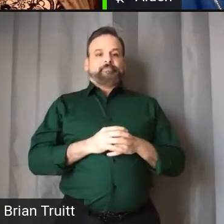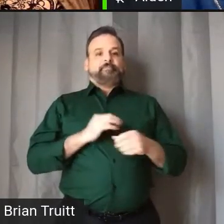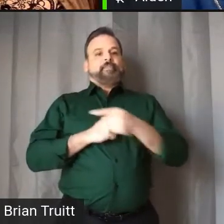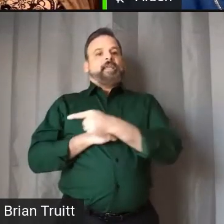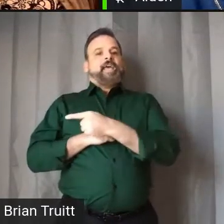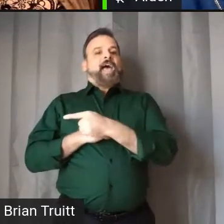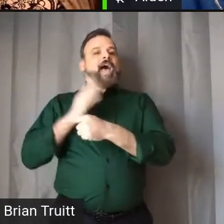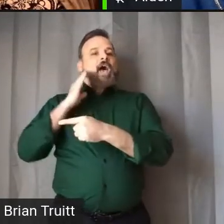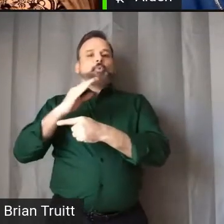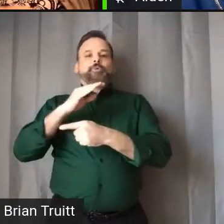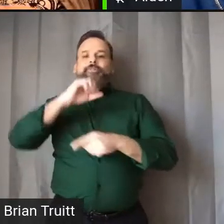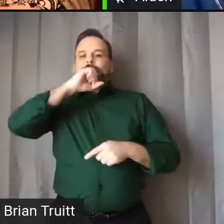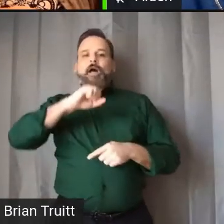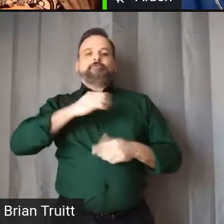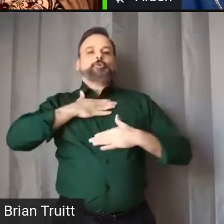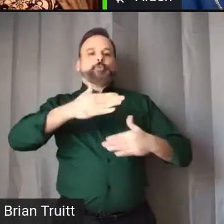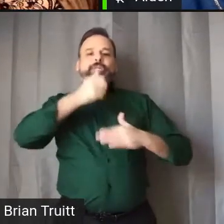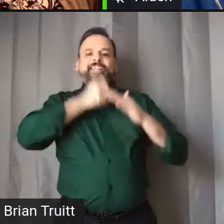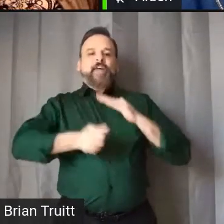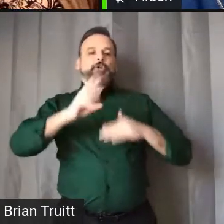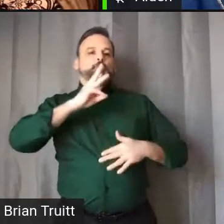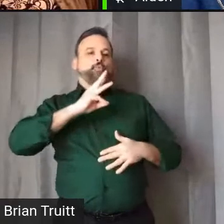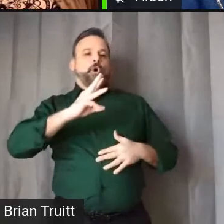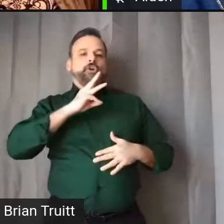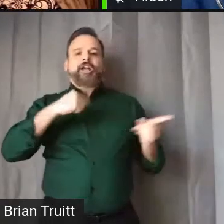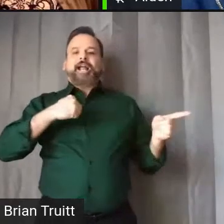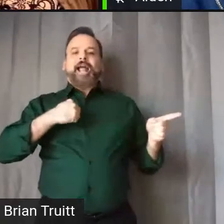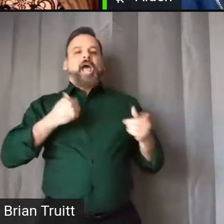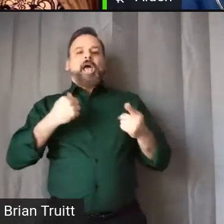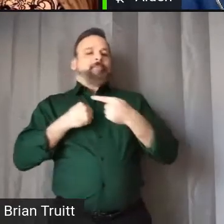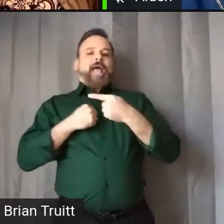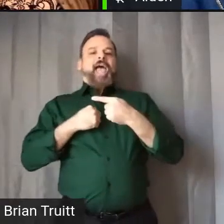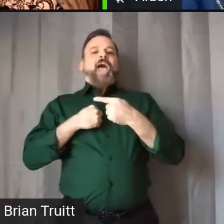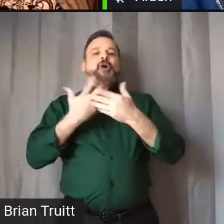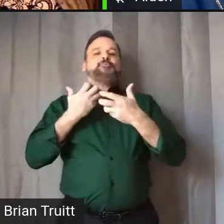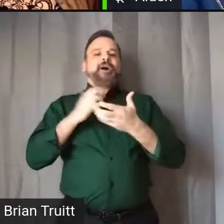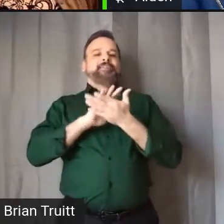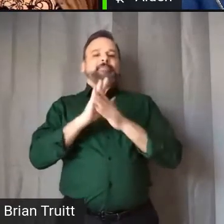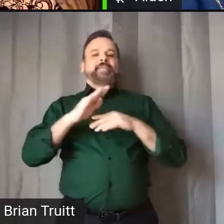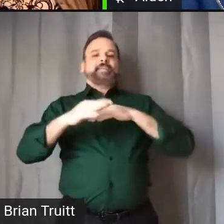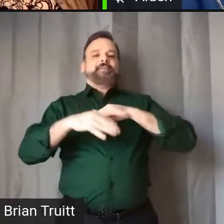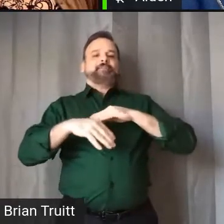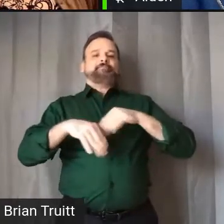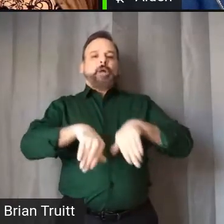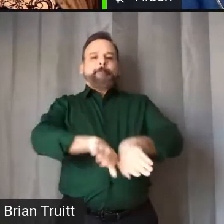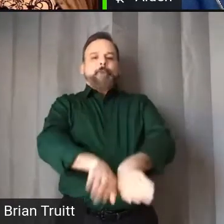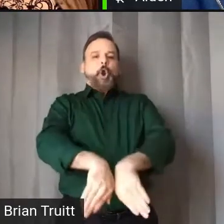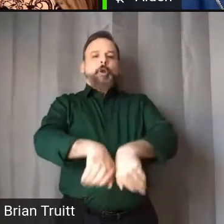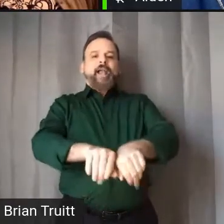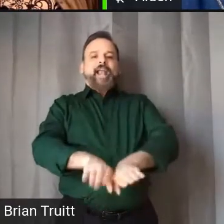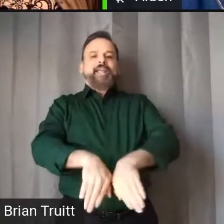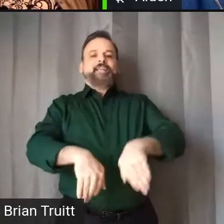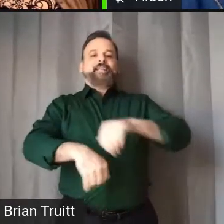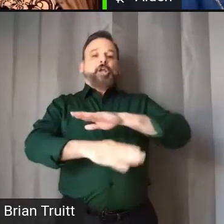I would love to breathe underwater. I wanted to be a mermaid since I was like three, or I guess mer-enby now. I want to be a